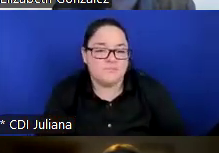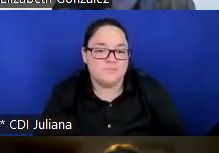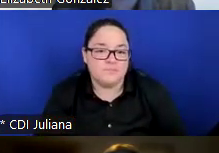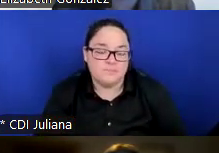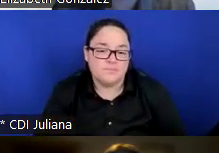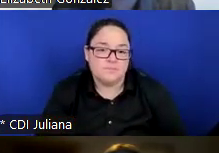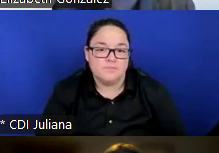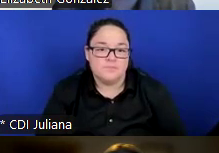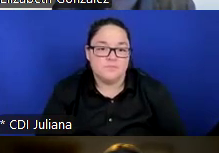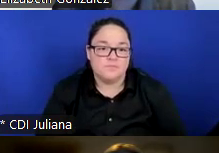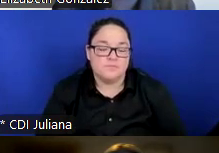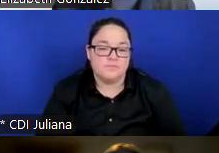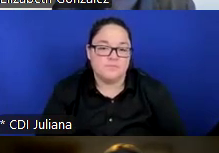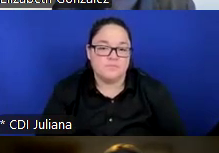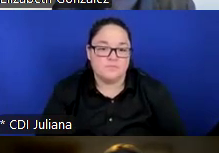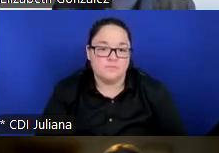I am seeing none.